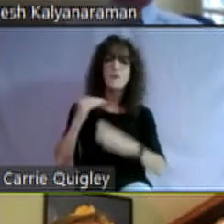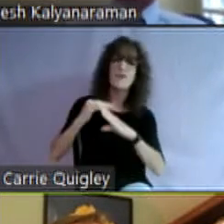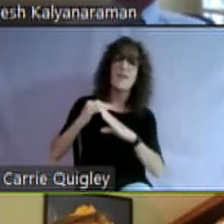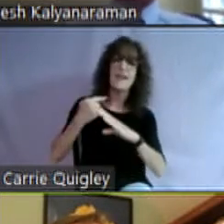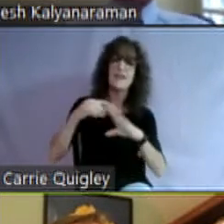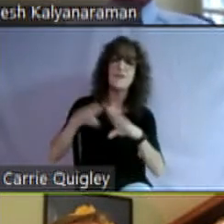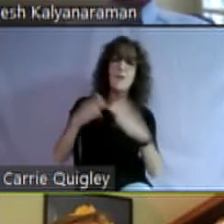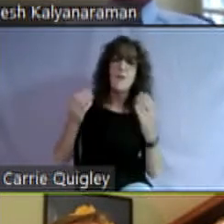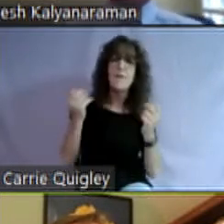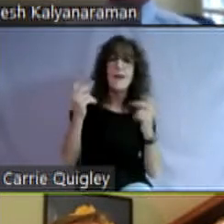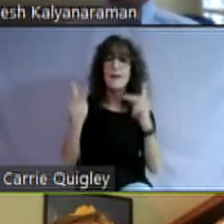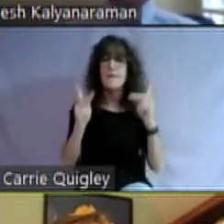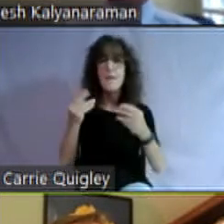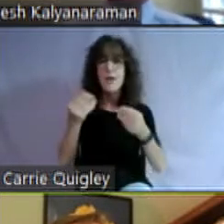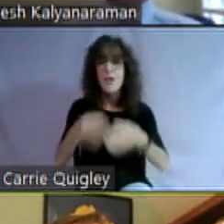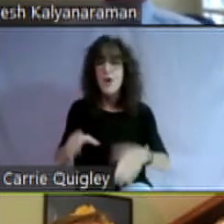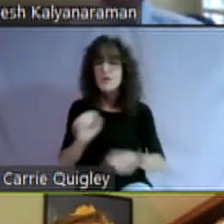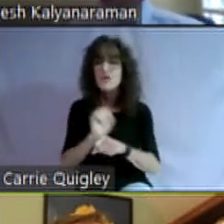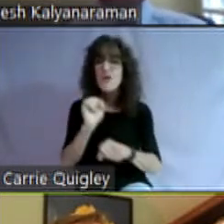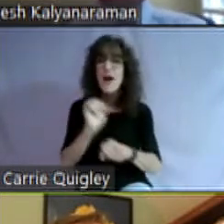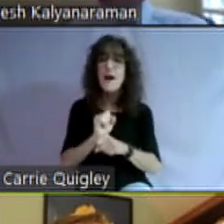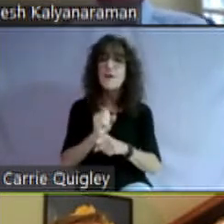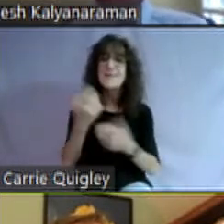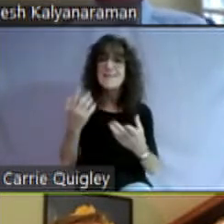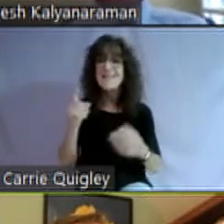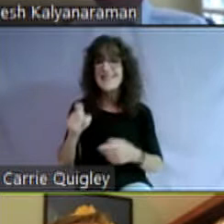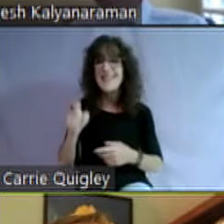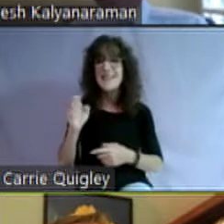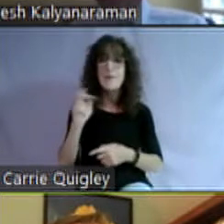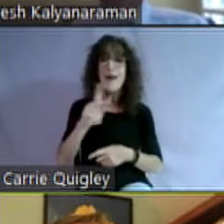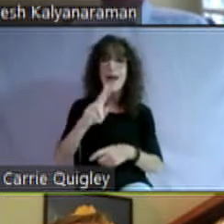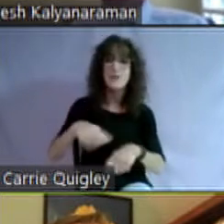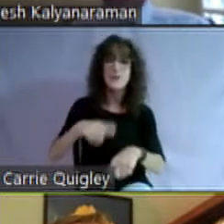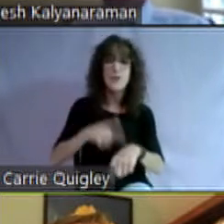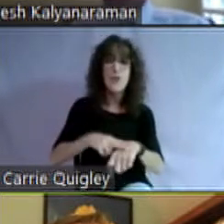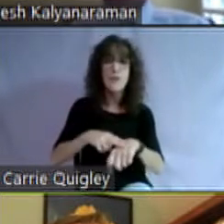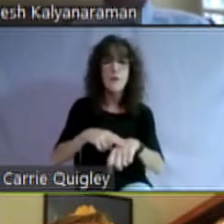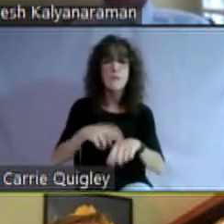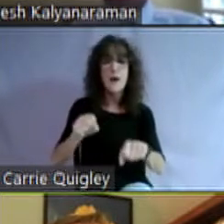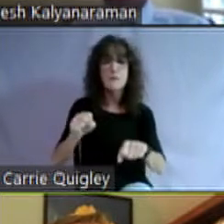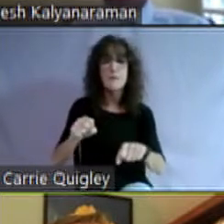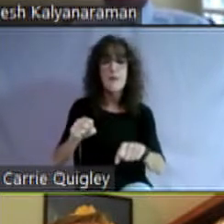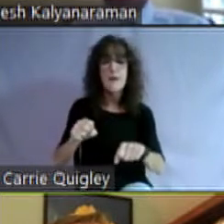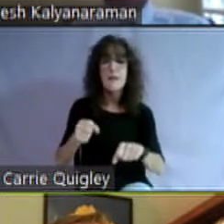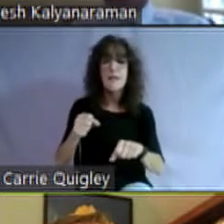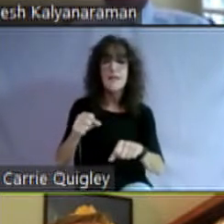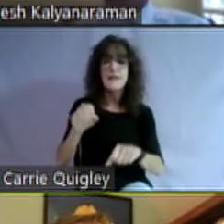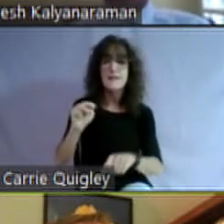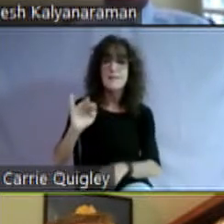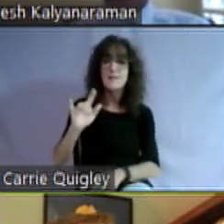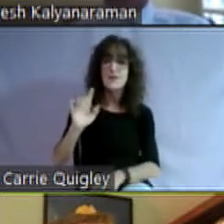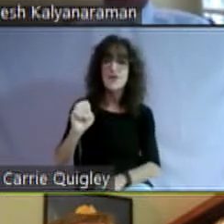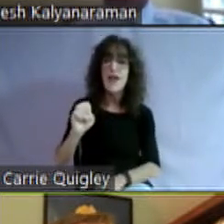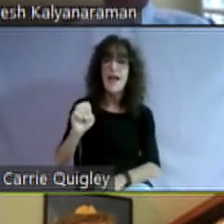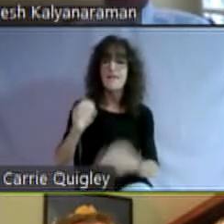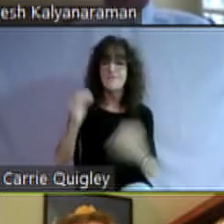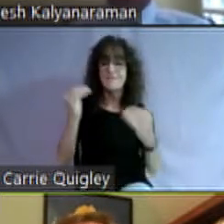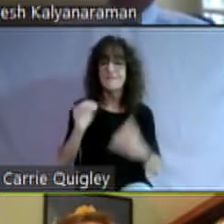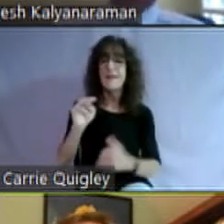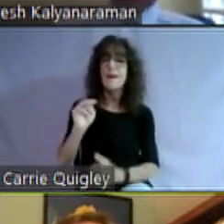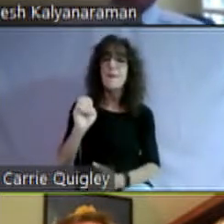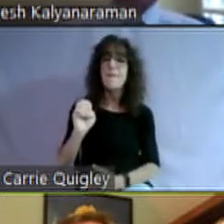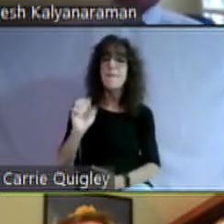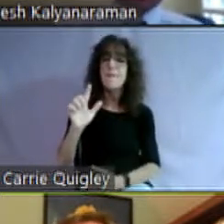lost their jobs. We need to get back to as much normalcy as possible. From Michelle. Melody, same question. Why aren't we going